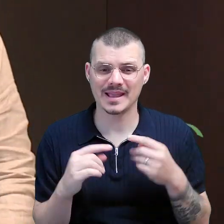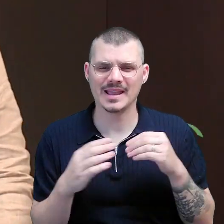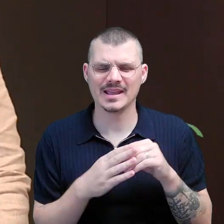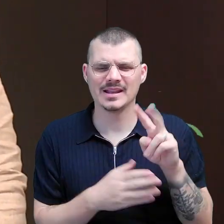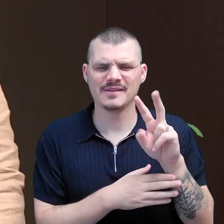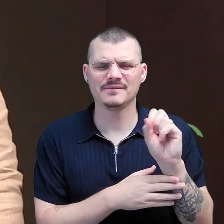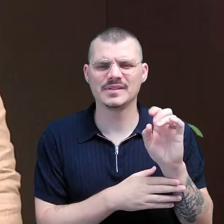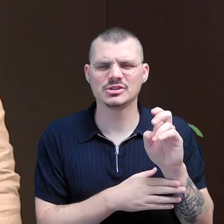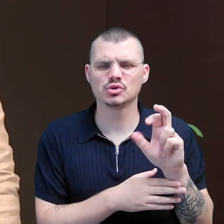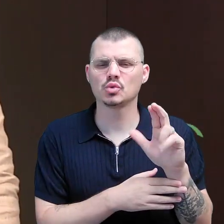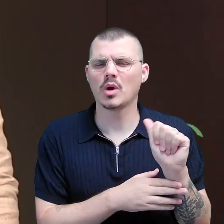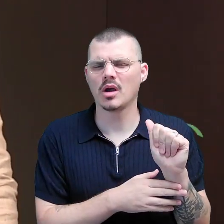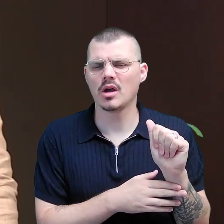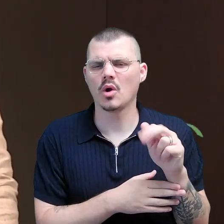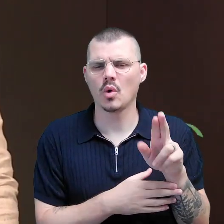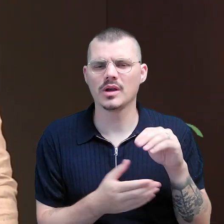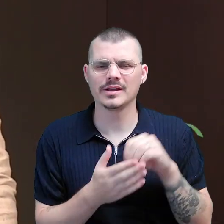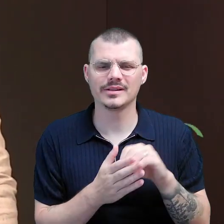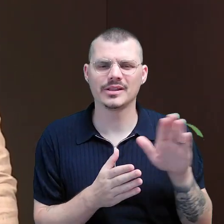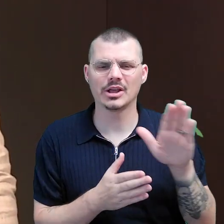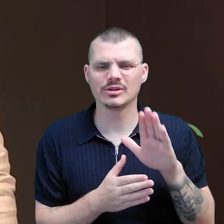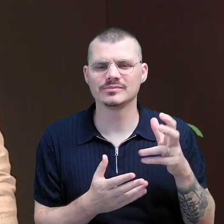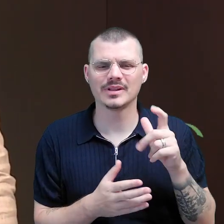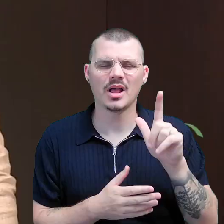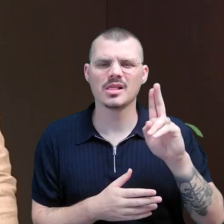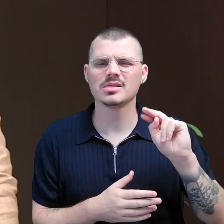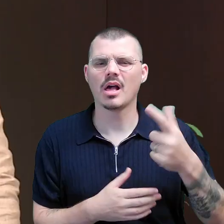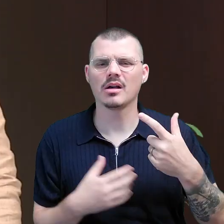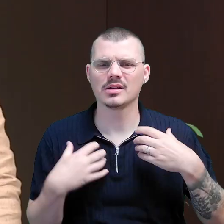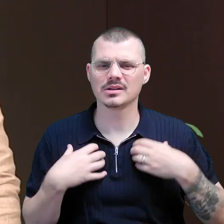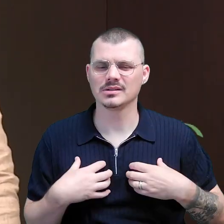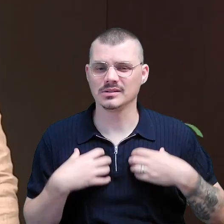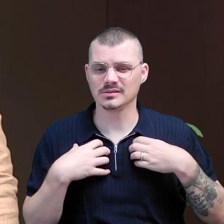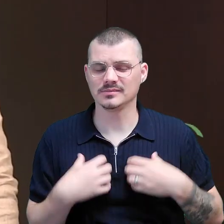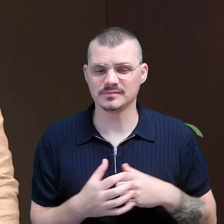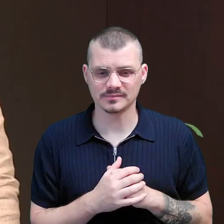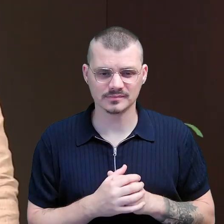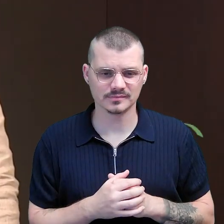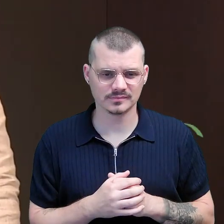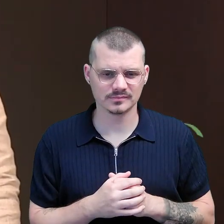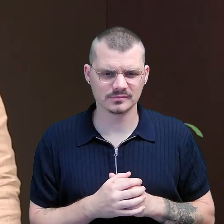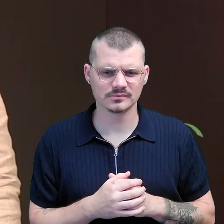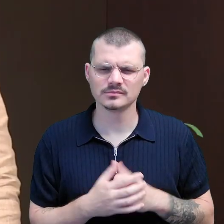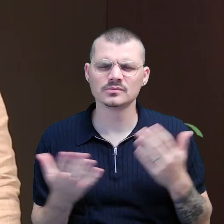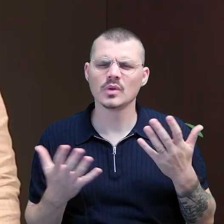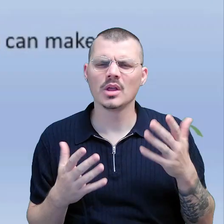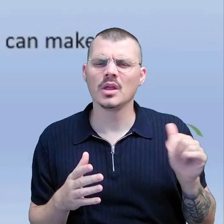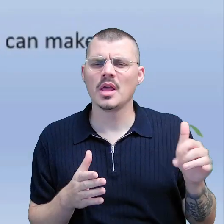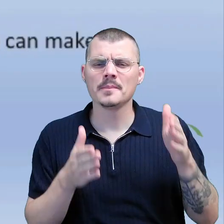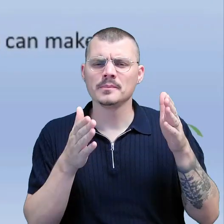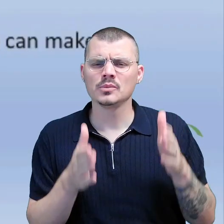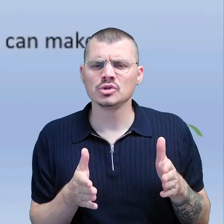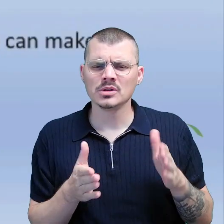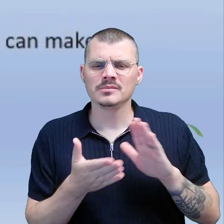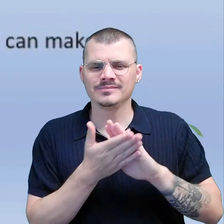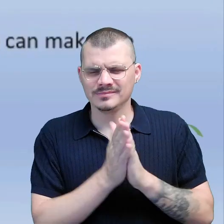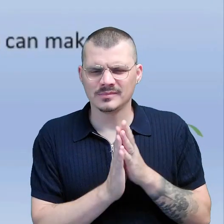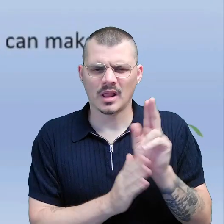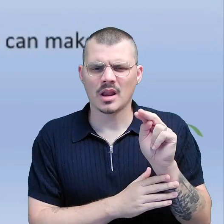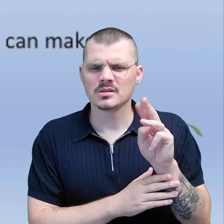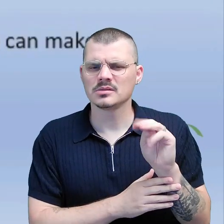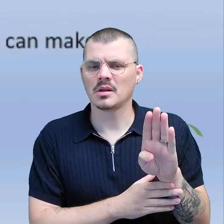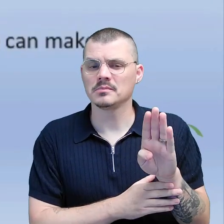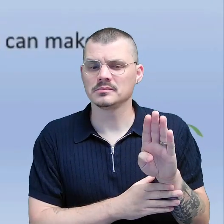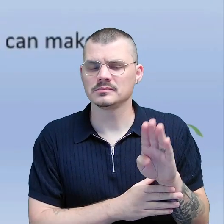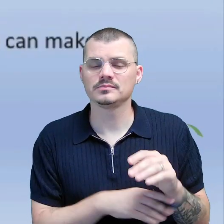pain in the viscera or in the lung cavity. What does the person